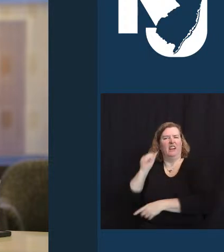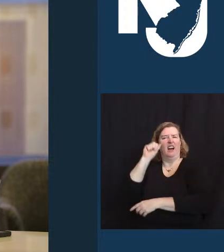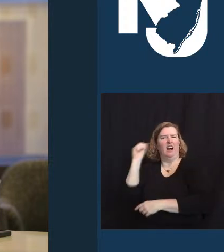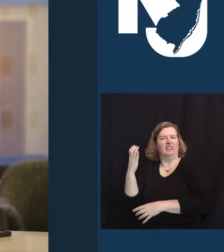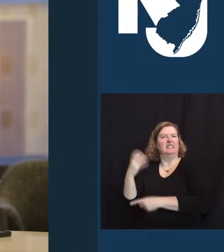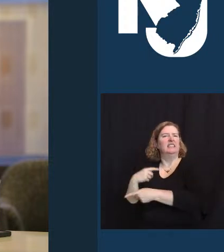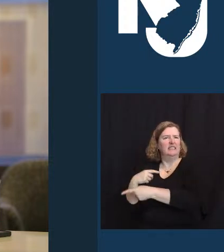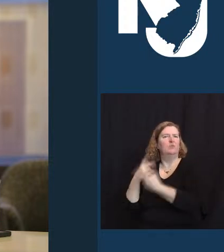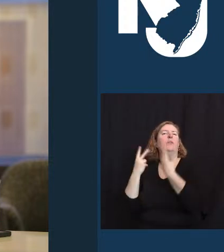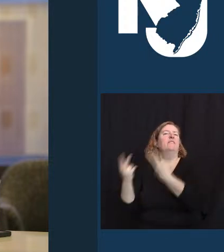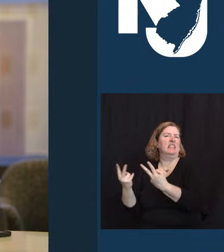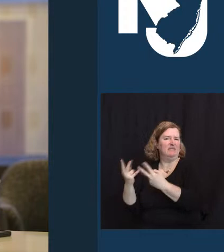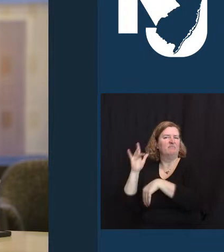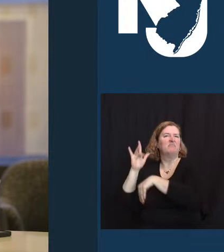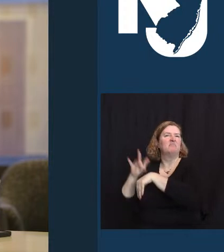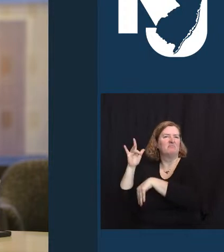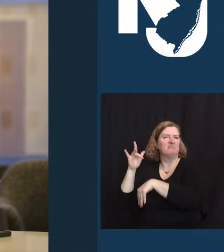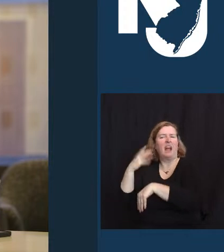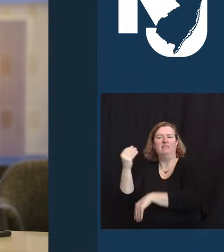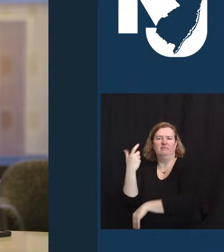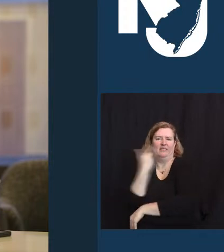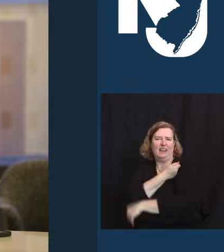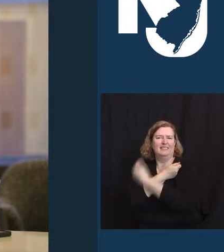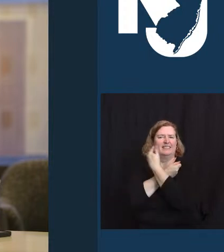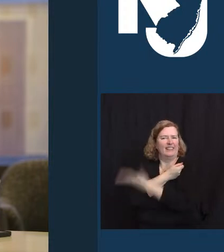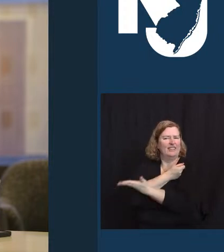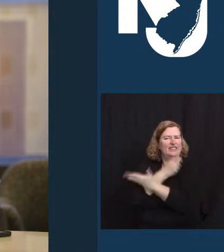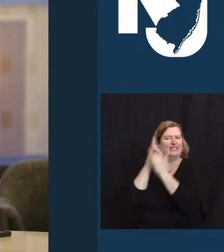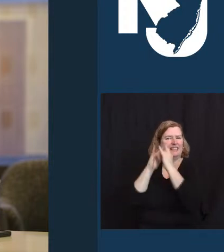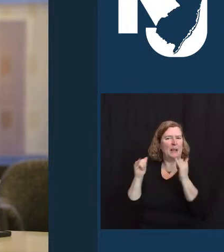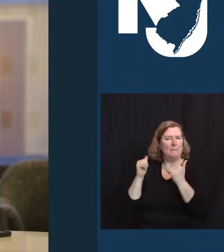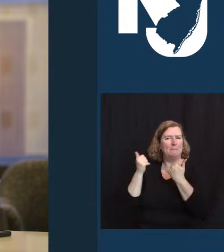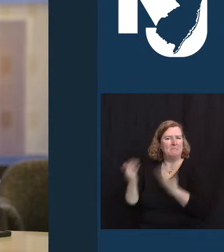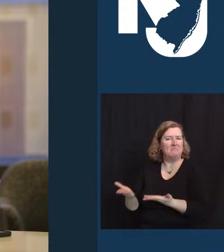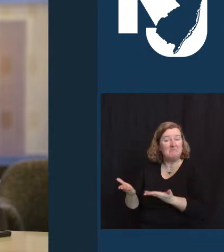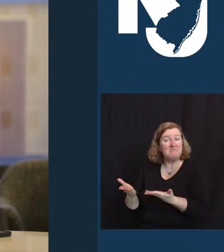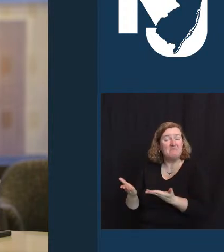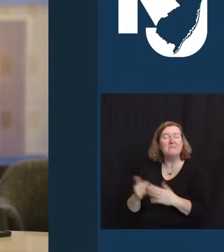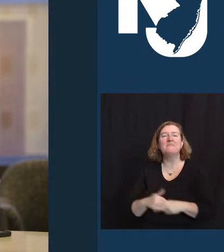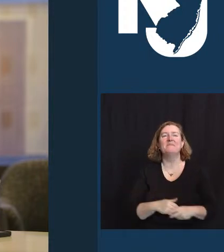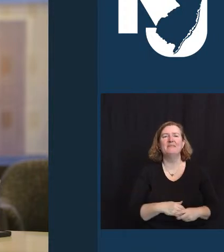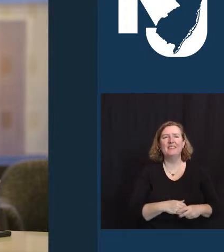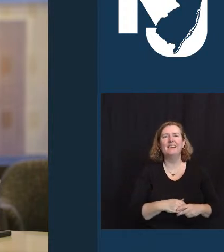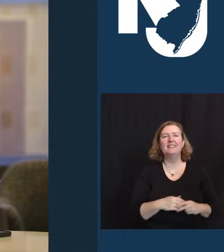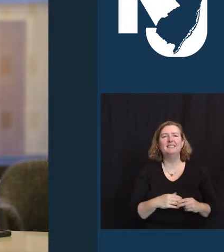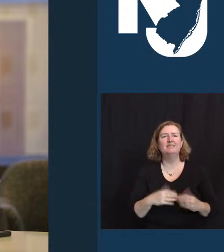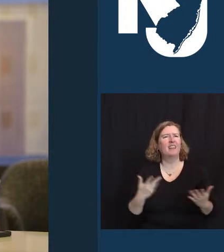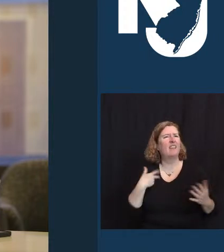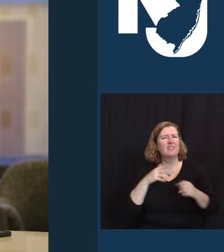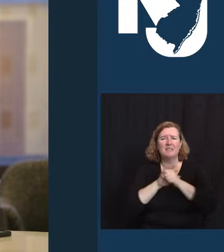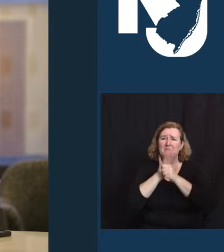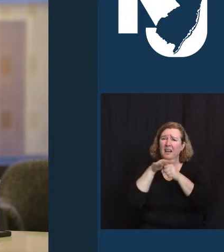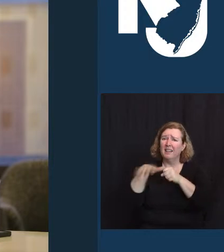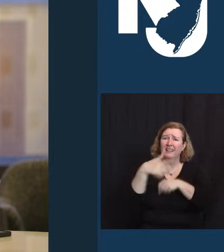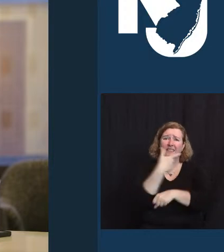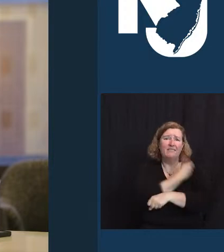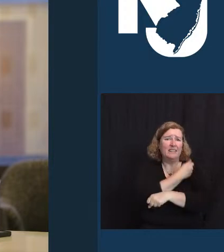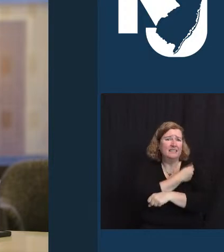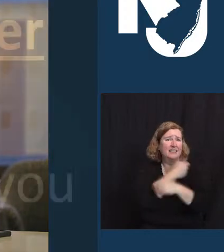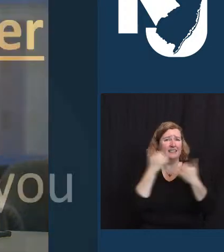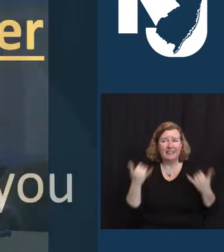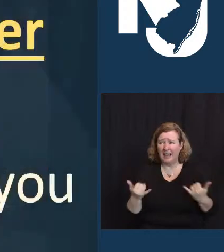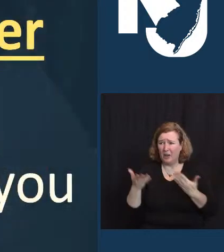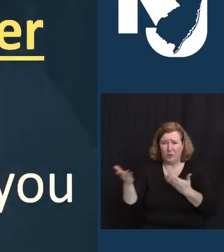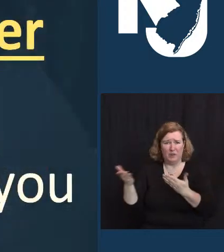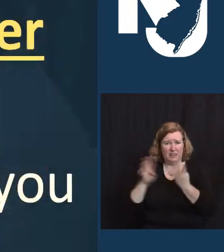a terrific location with, as I said, as I speak, as of this moment, with plenty of vaccine availability. Please